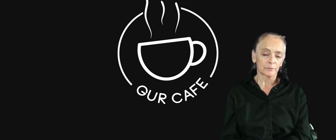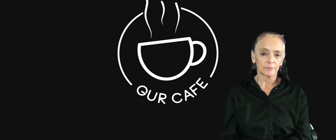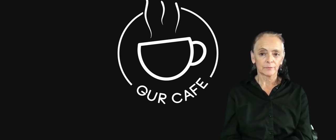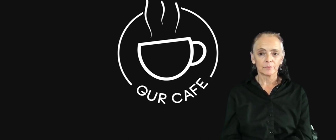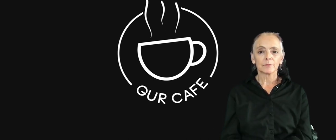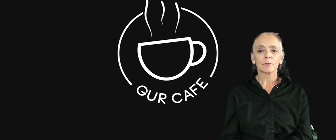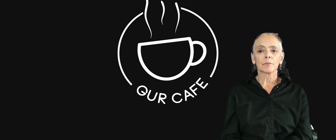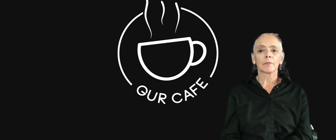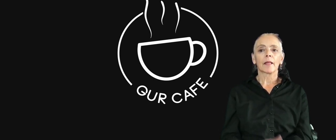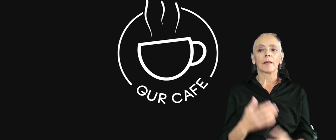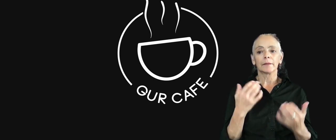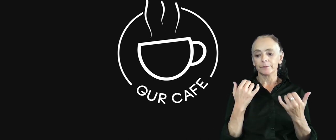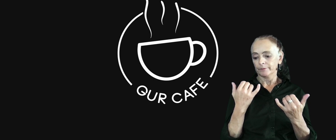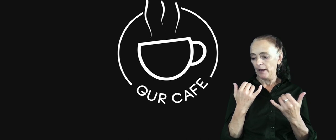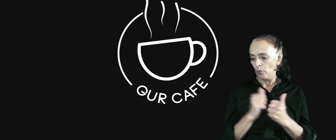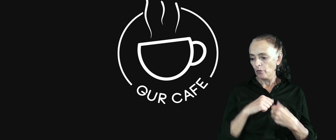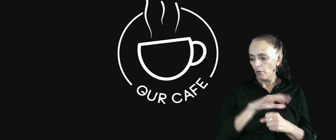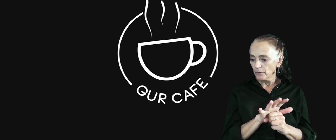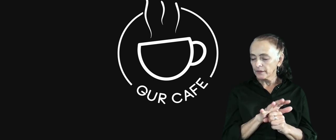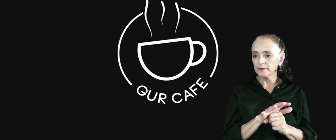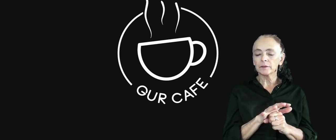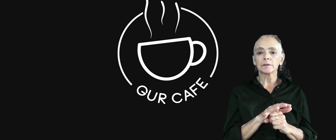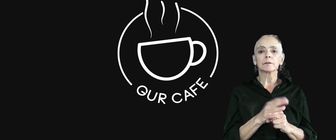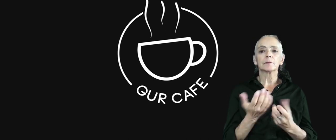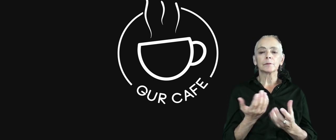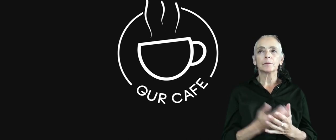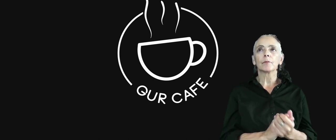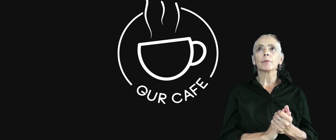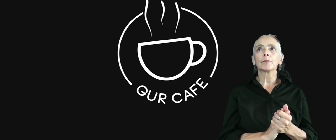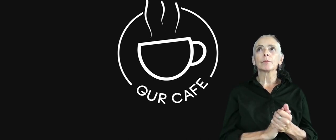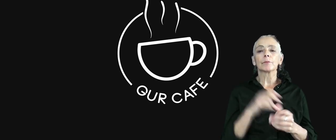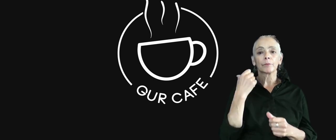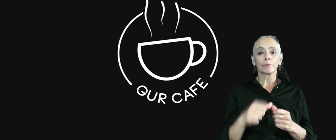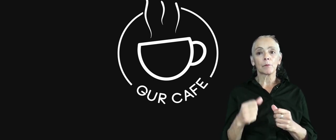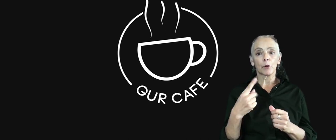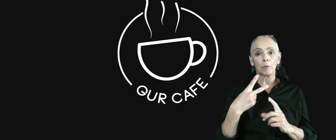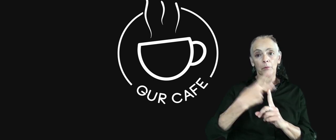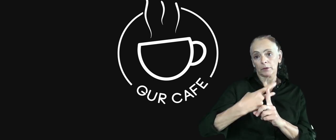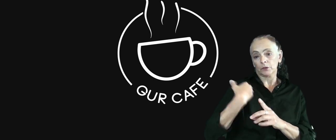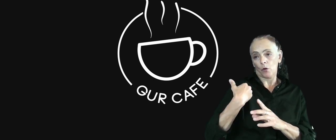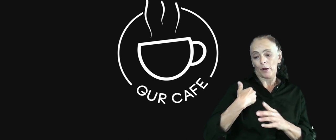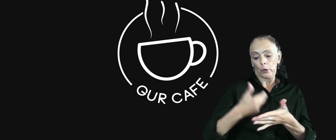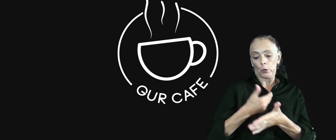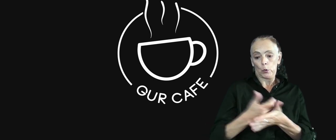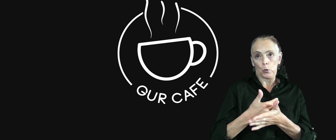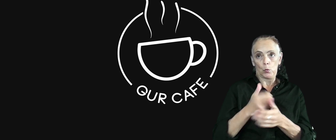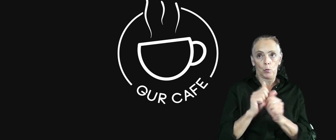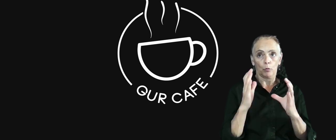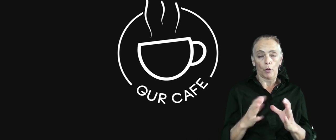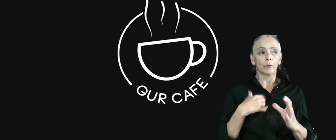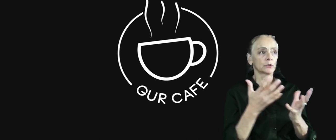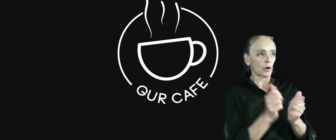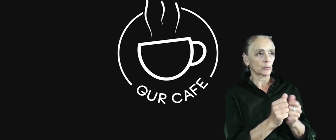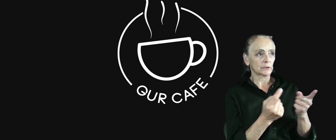with the COVID situation. You know, I remember a couple of months ago we had a newcomer, and I was talking to someone on the production they